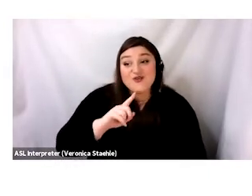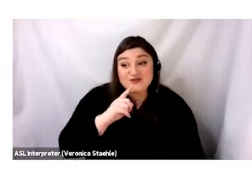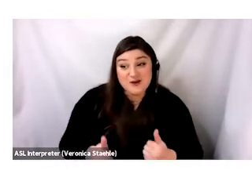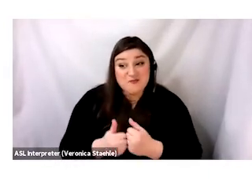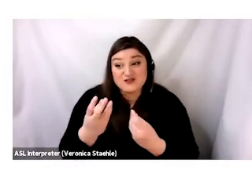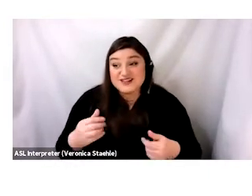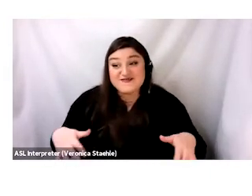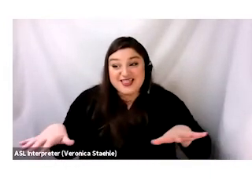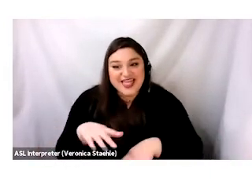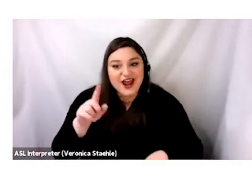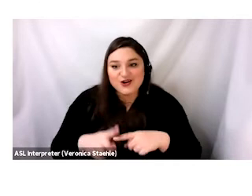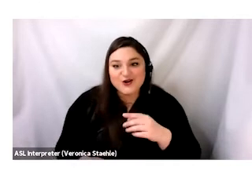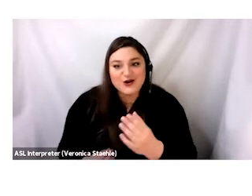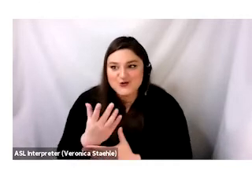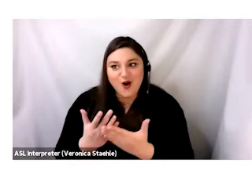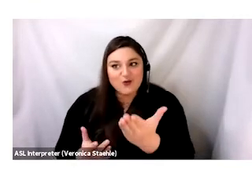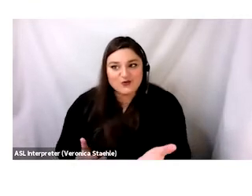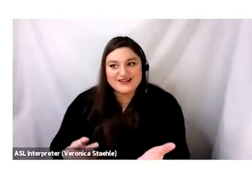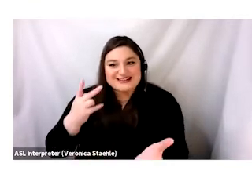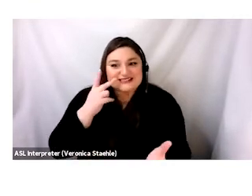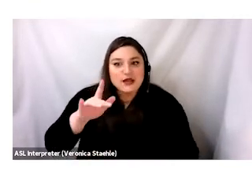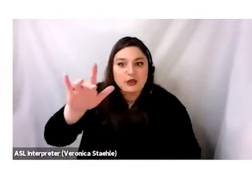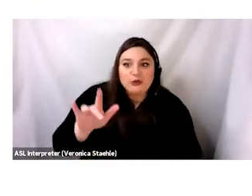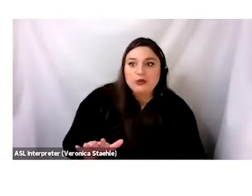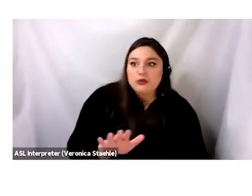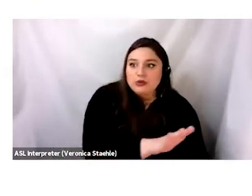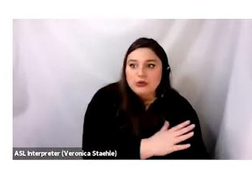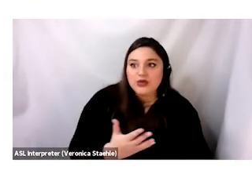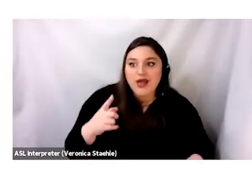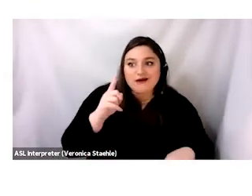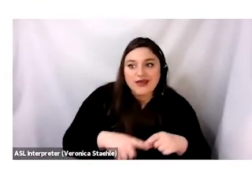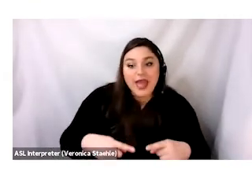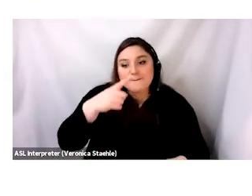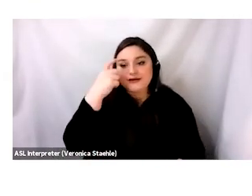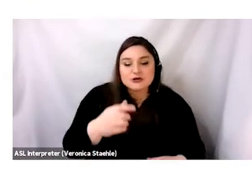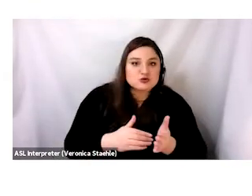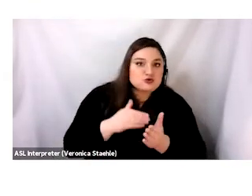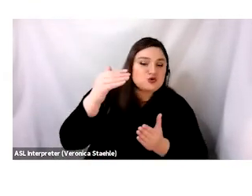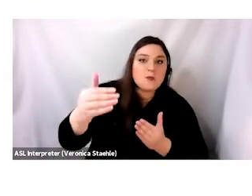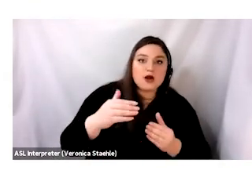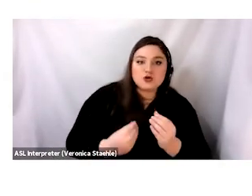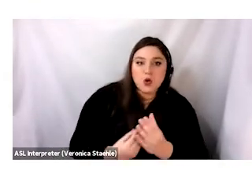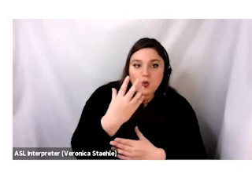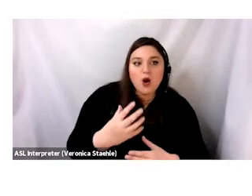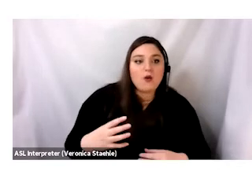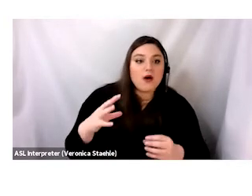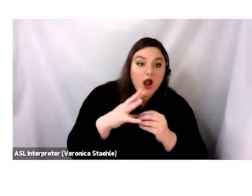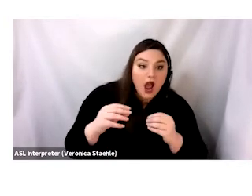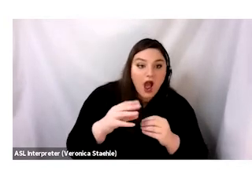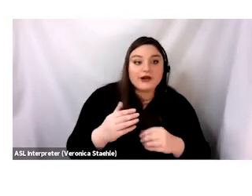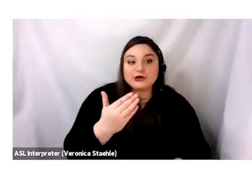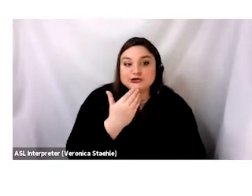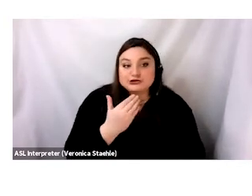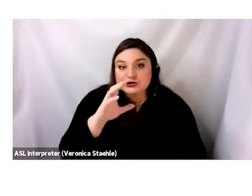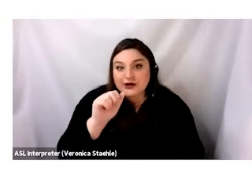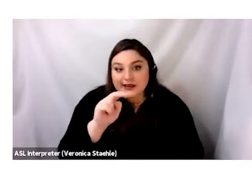monocultural practices of cultivating cotton, sugarcane, and coffee under French colonization and enslavement. One